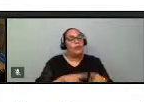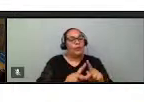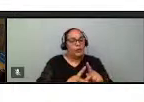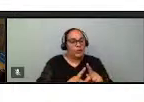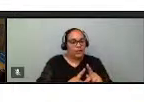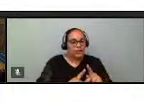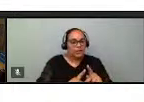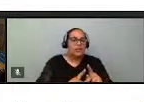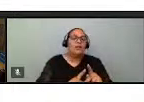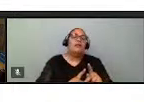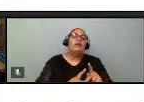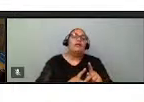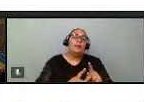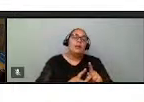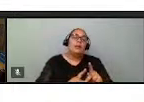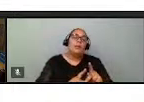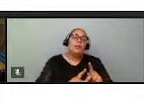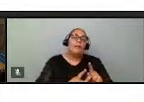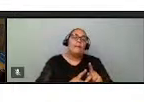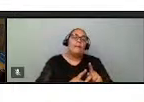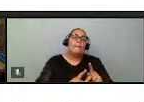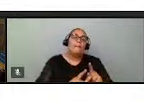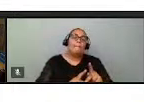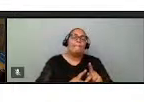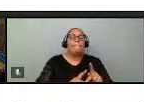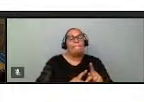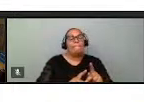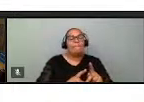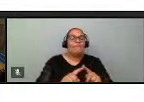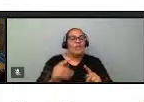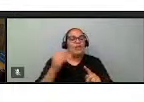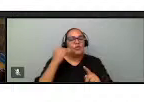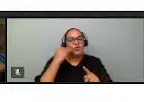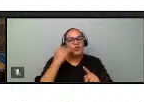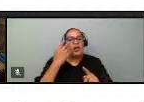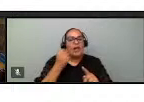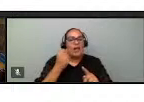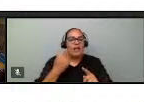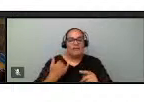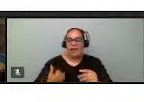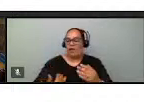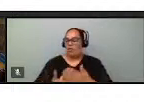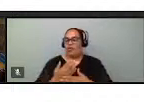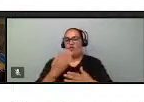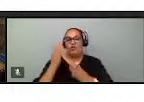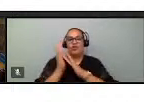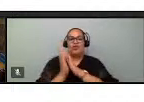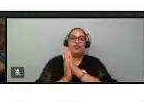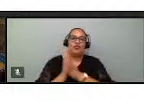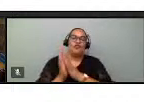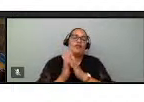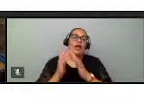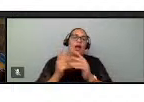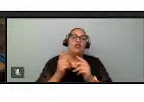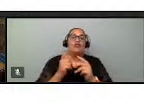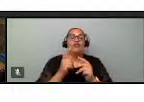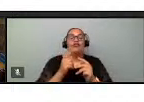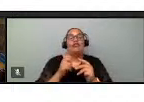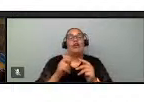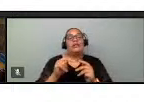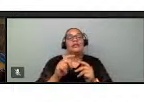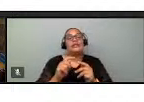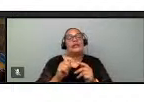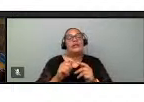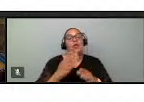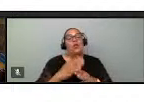opportunities and you know there is a a recent history of how transnet was working